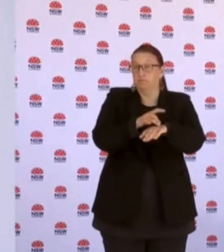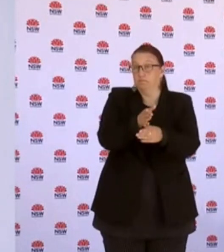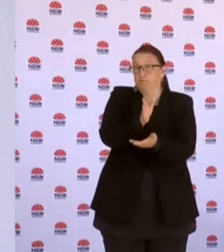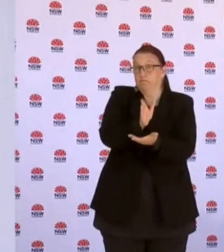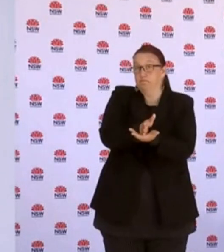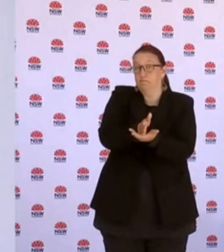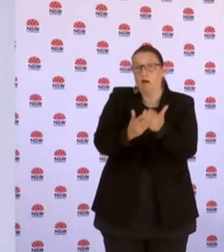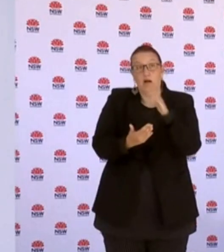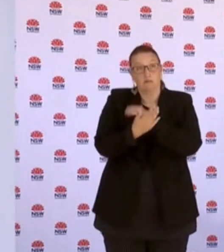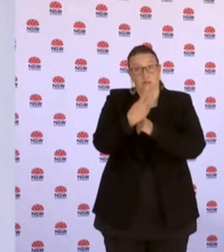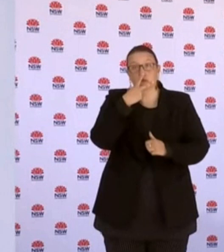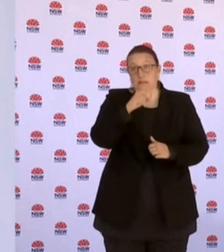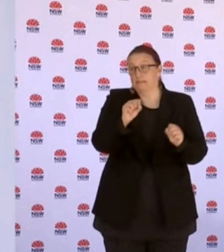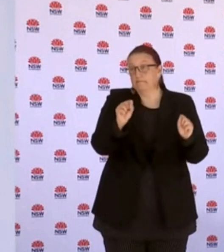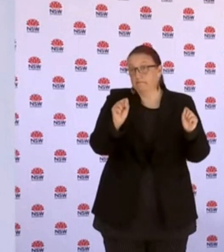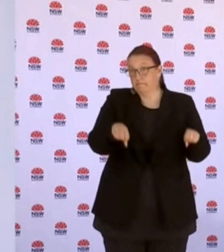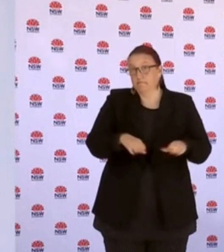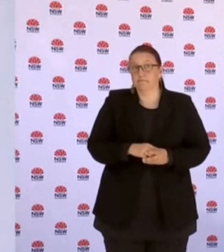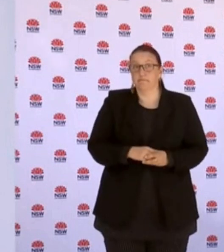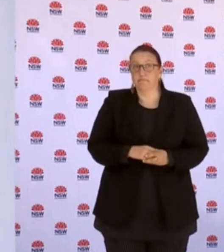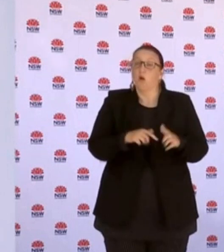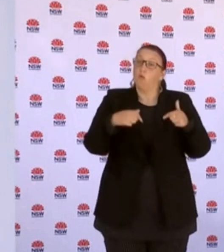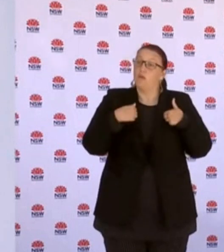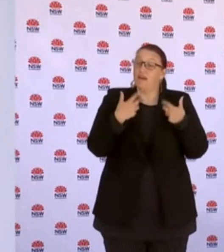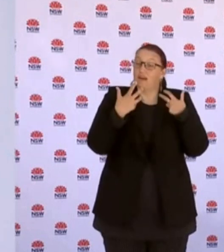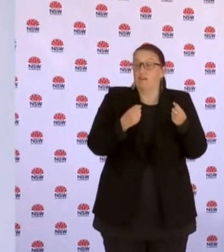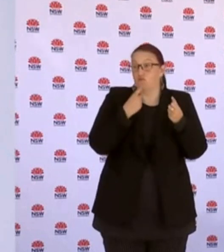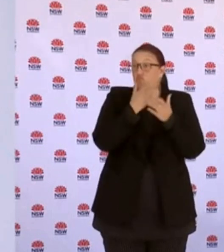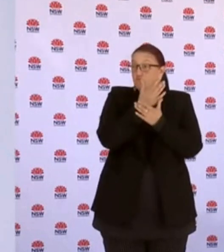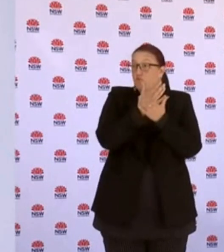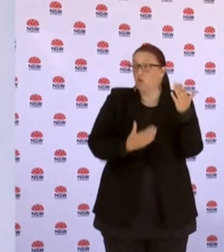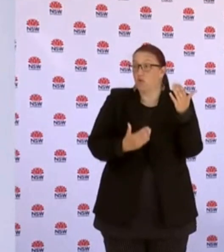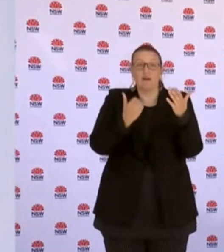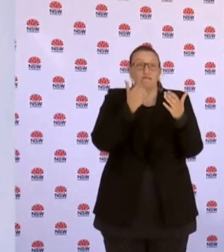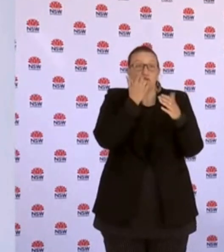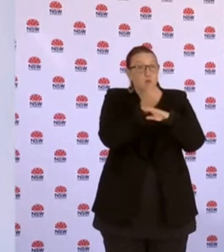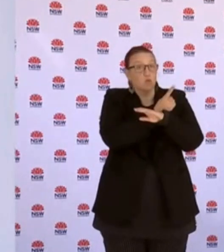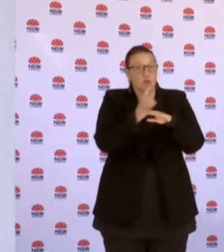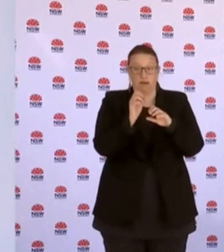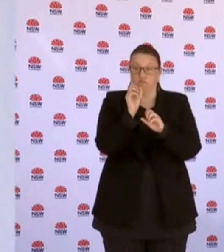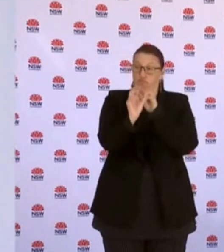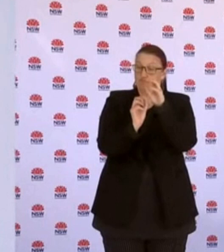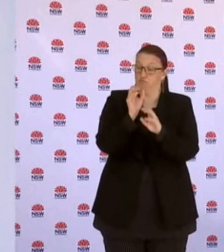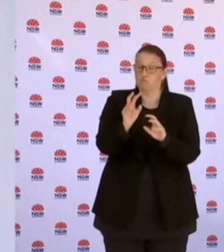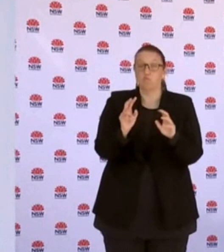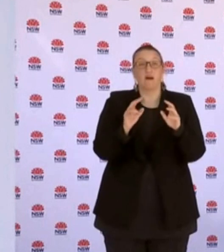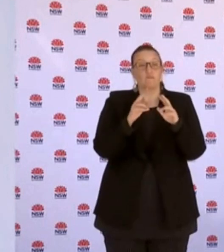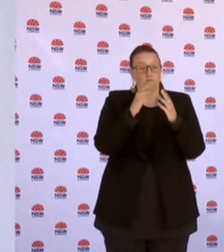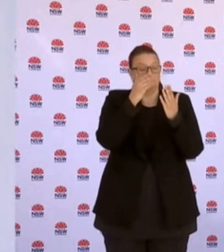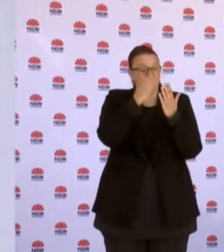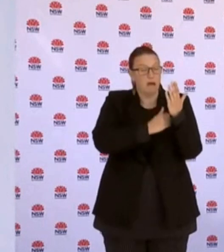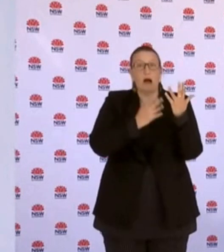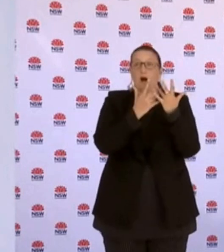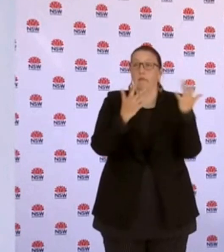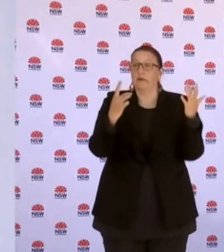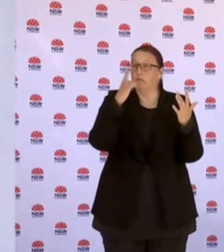report which actually gives you an age breakdown of all of the cases, and that is published weekly. So we also just need to focus on the